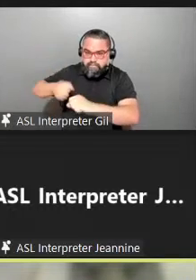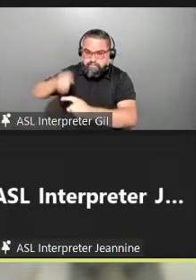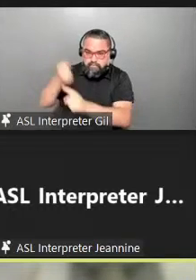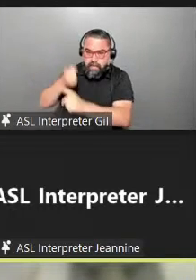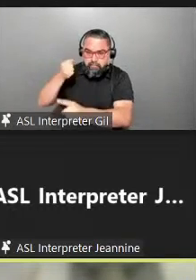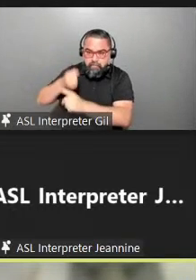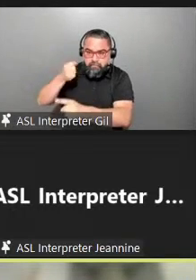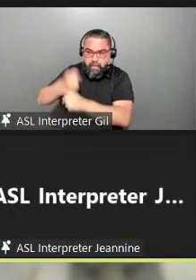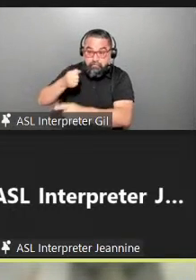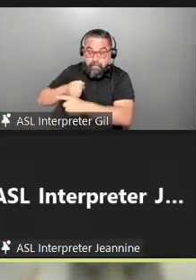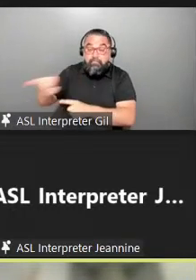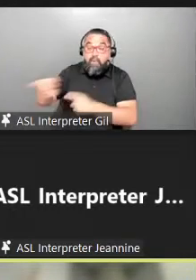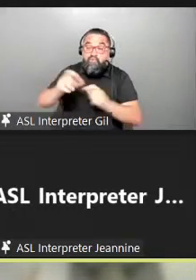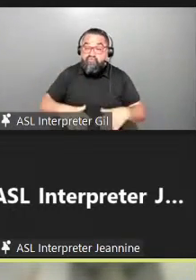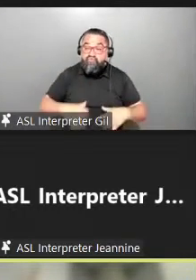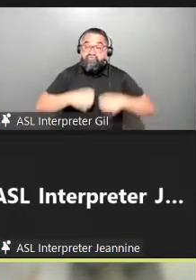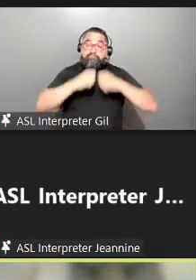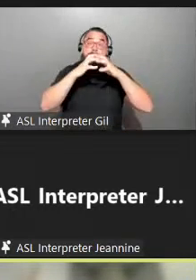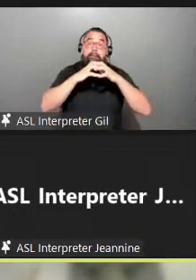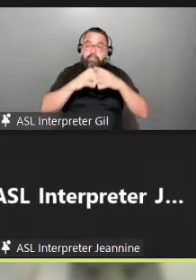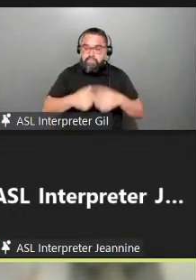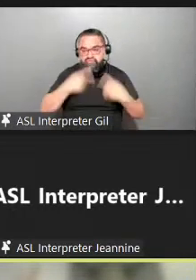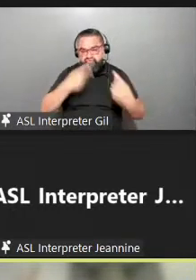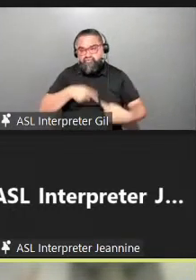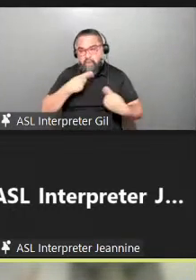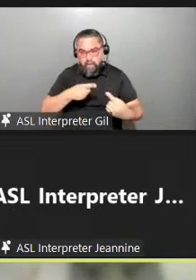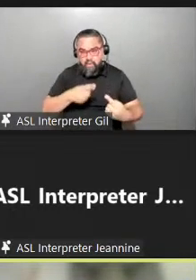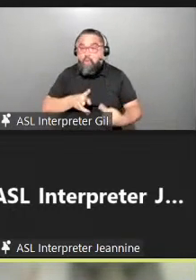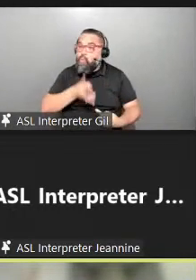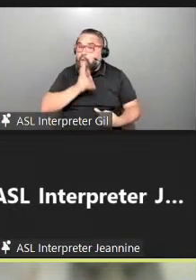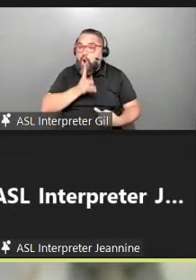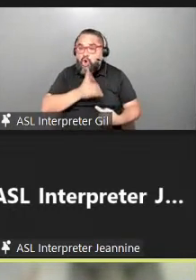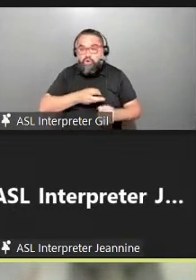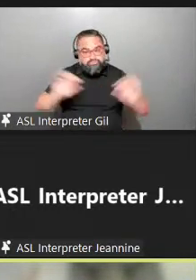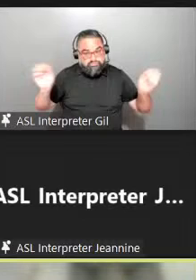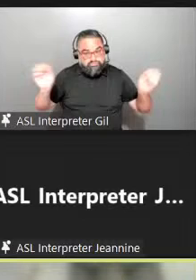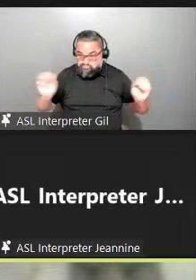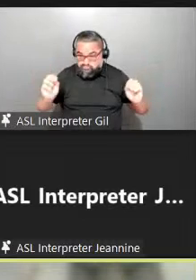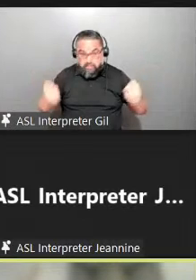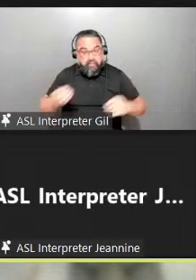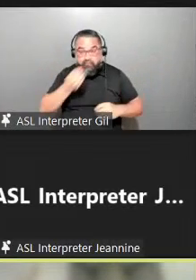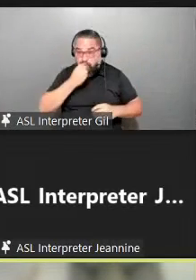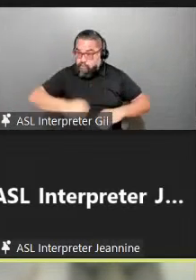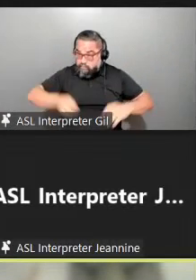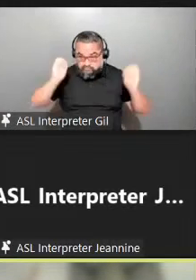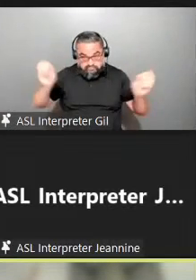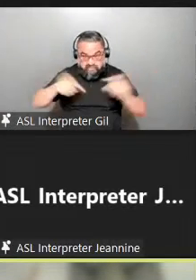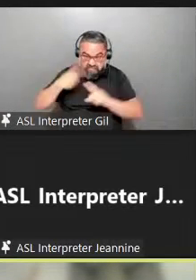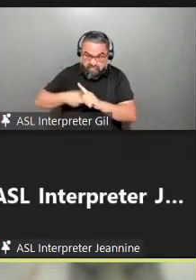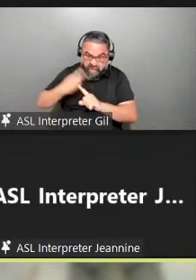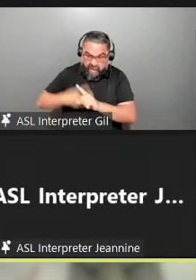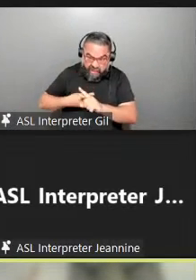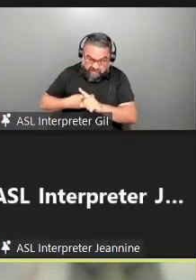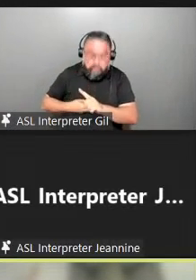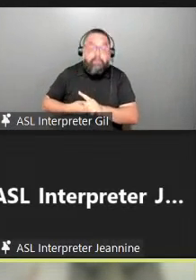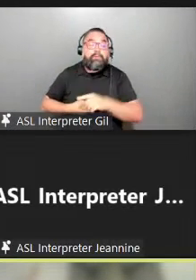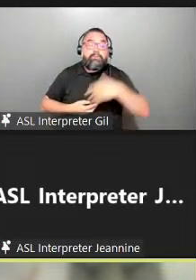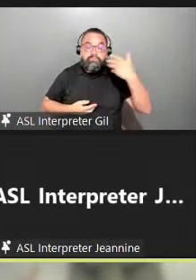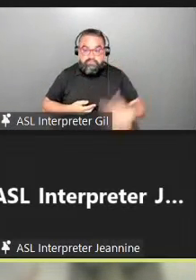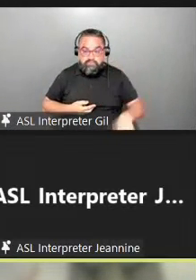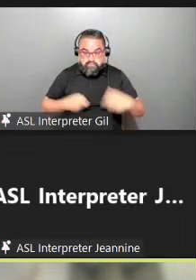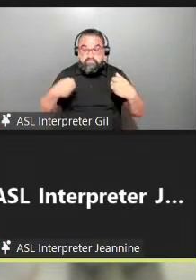for weeks or months, and no electricity. Traveling from point to point within the city will be extremely